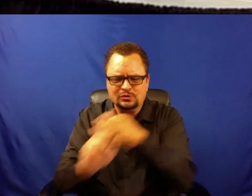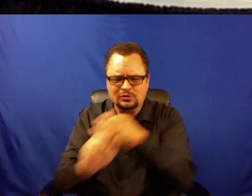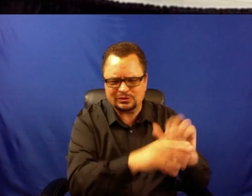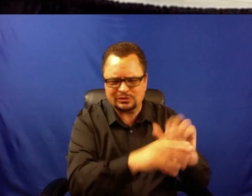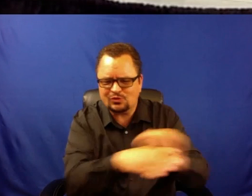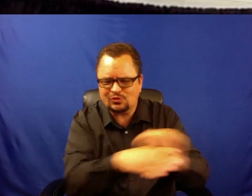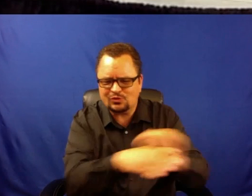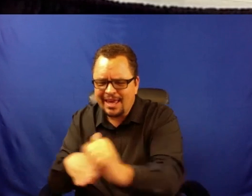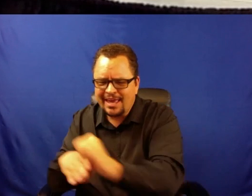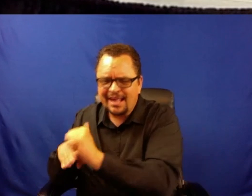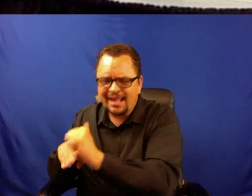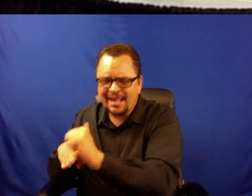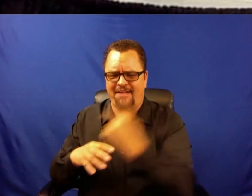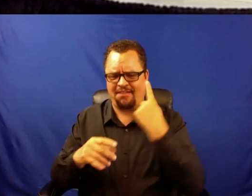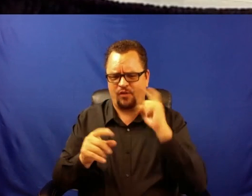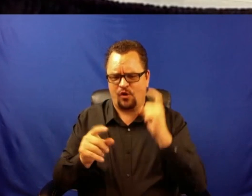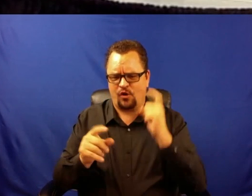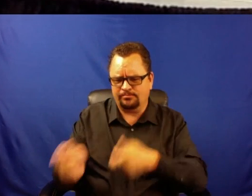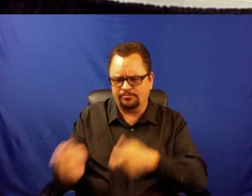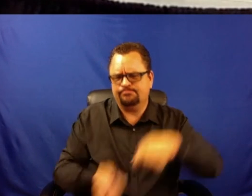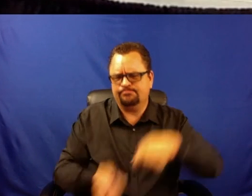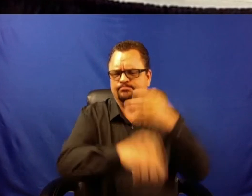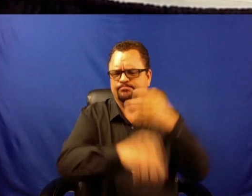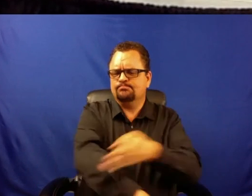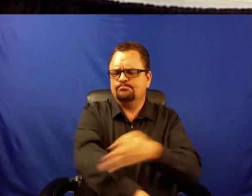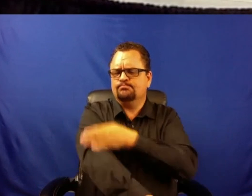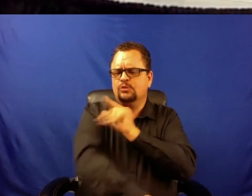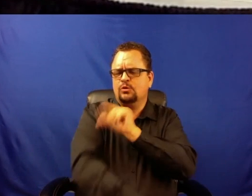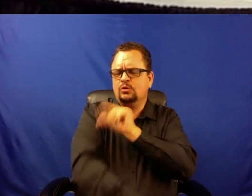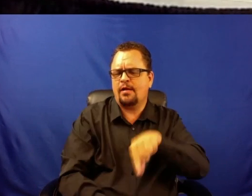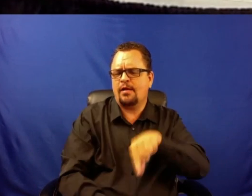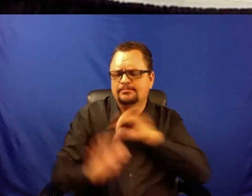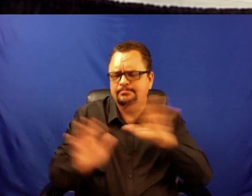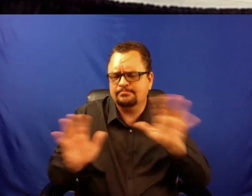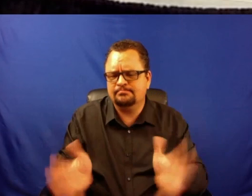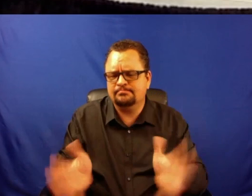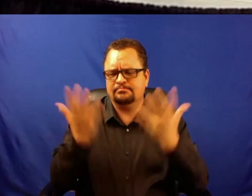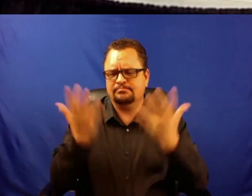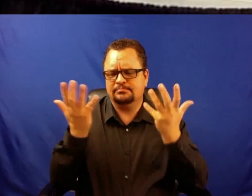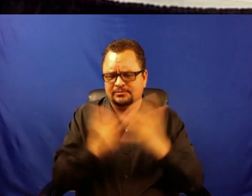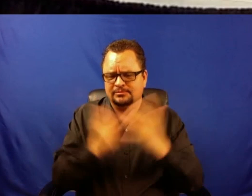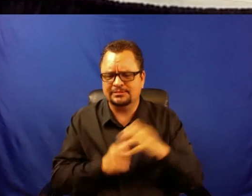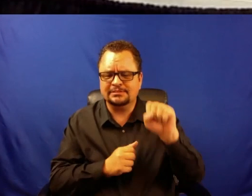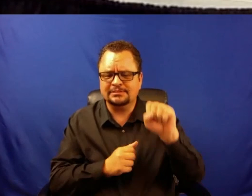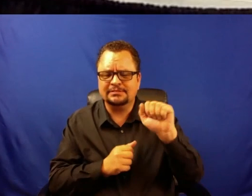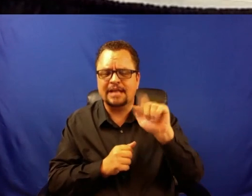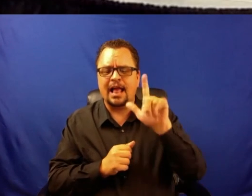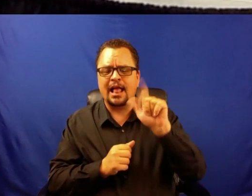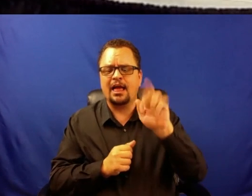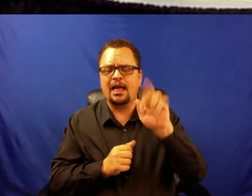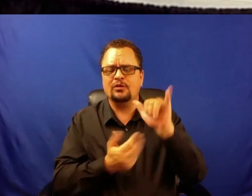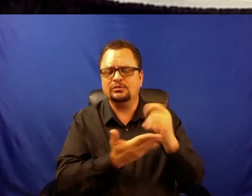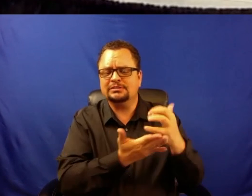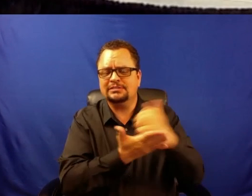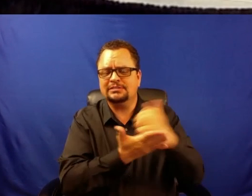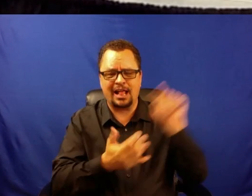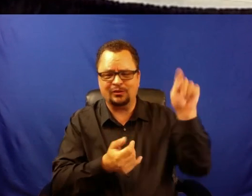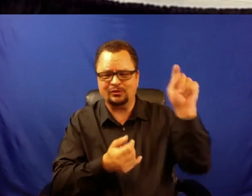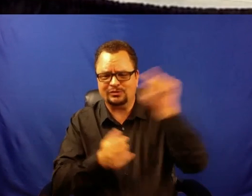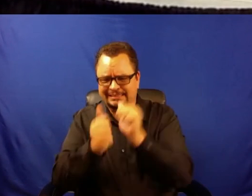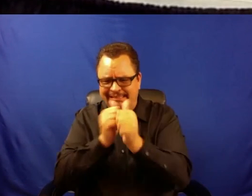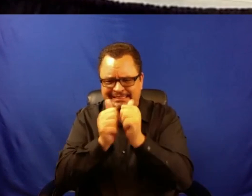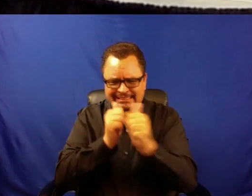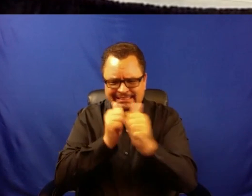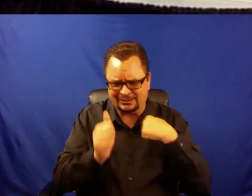also that are needed to compete even with nurses. That was a problem before COVID, and it's continues to